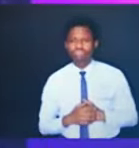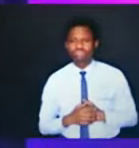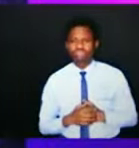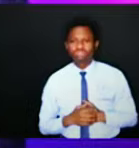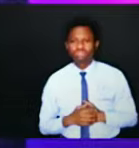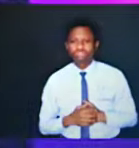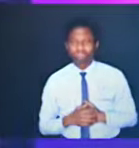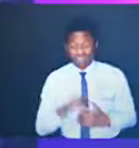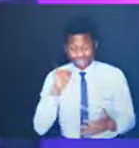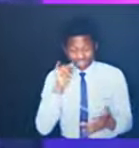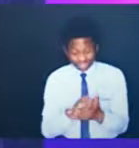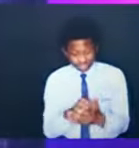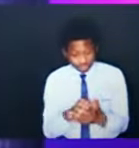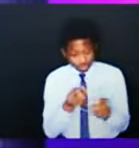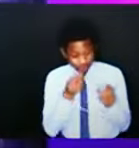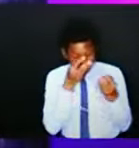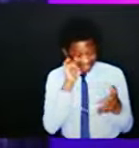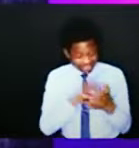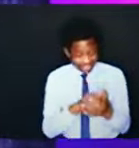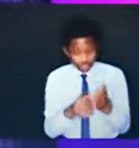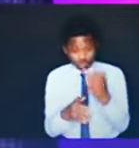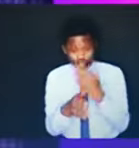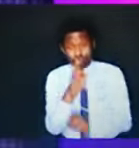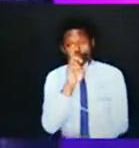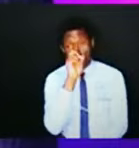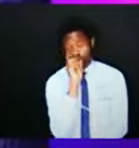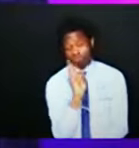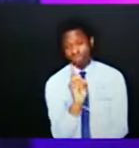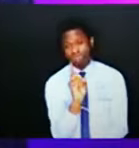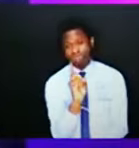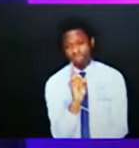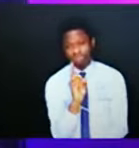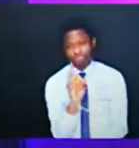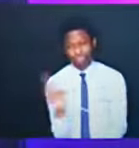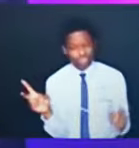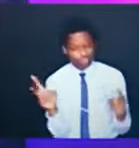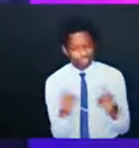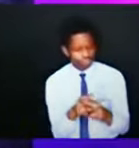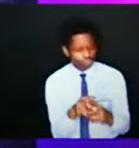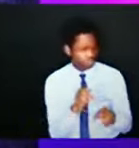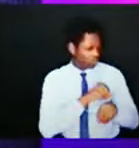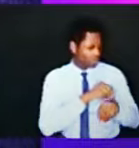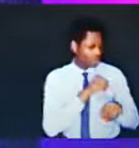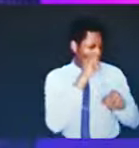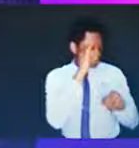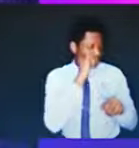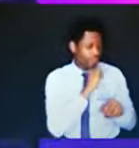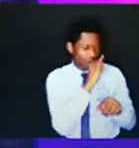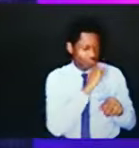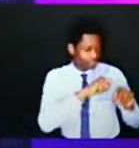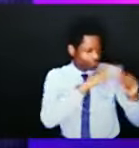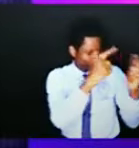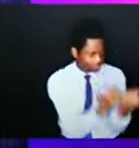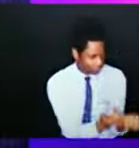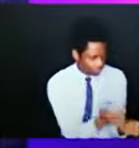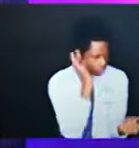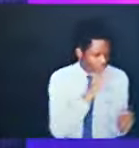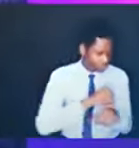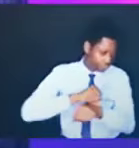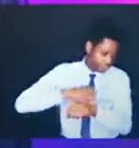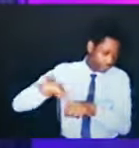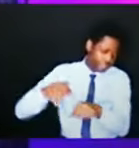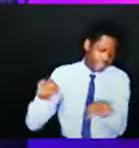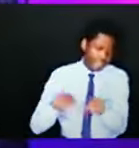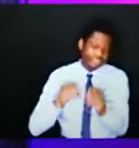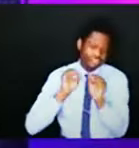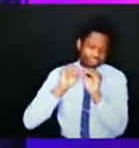That God is one. So Israel will be unleashed as teachers to the other nations and